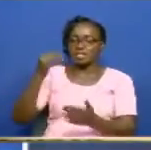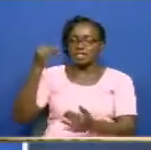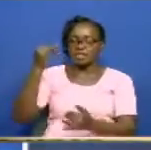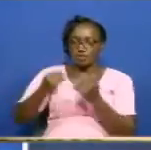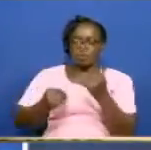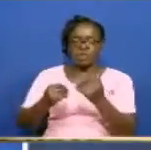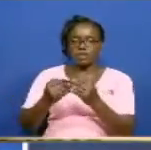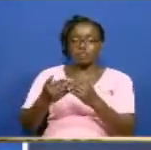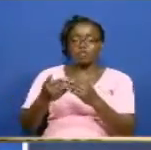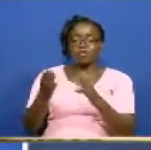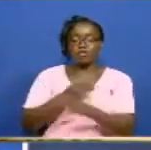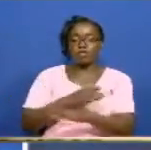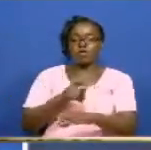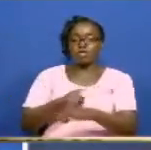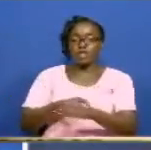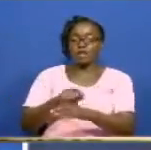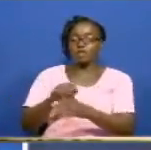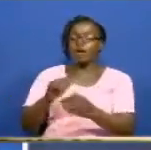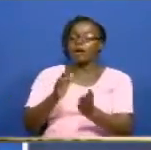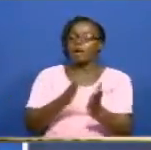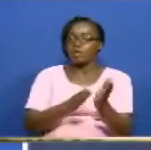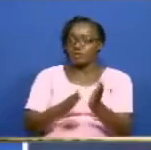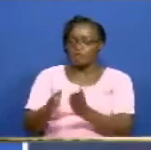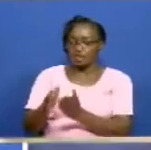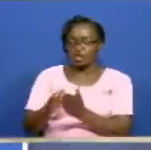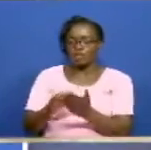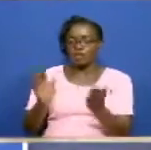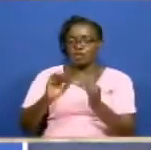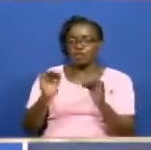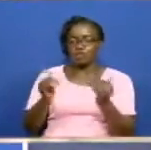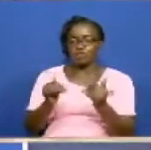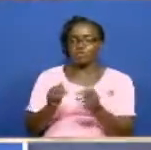stipulated time. This and more in the County News Roundup.